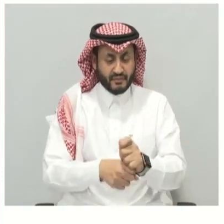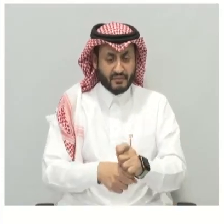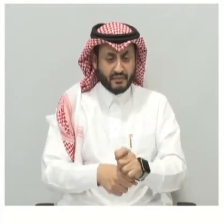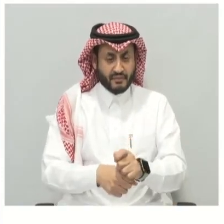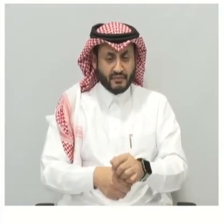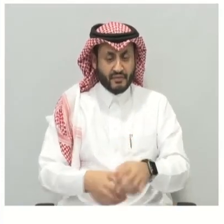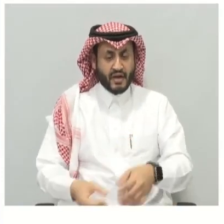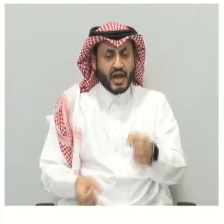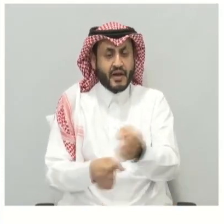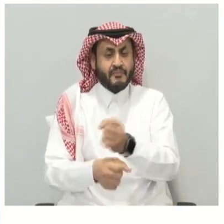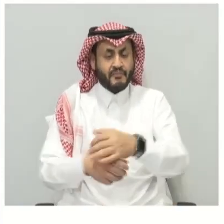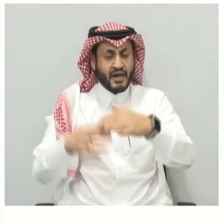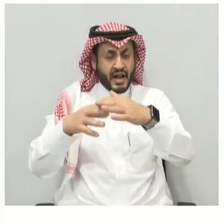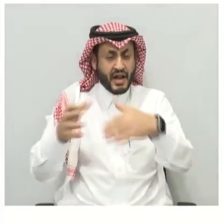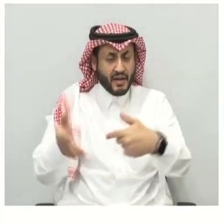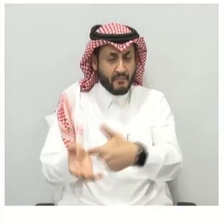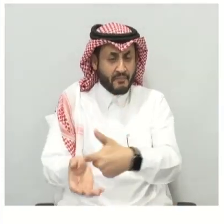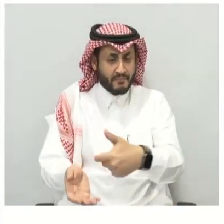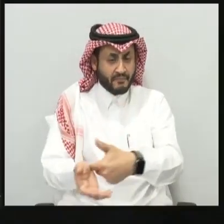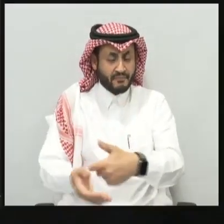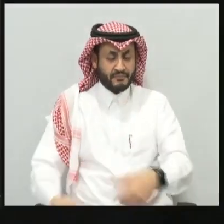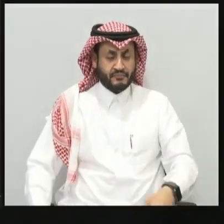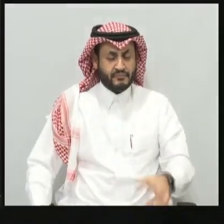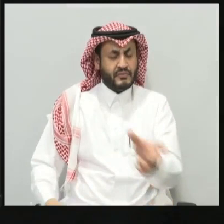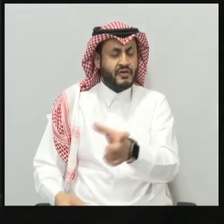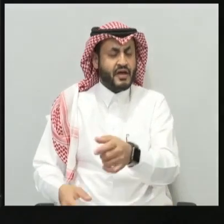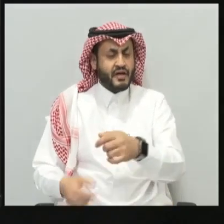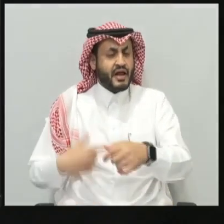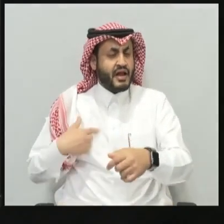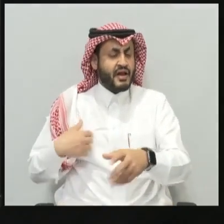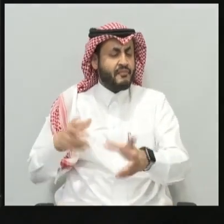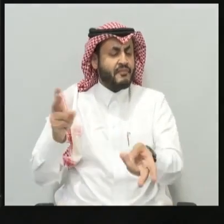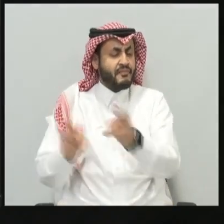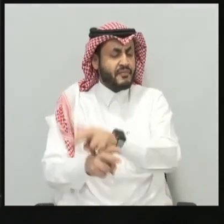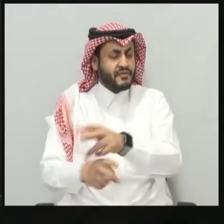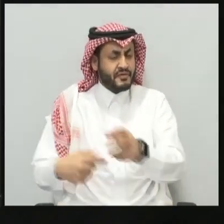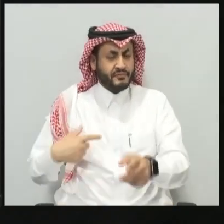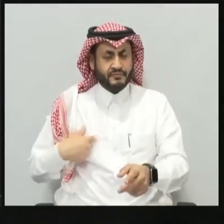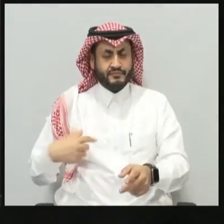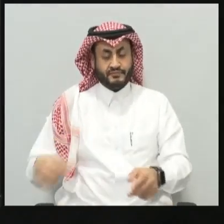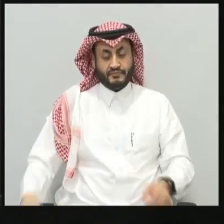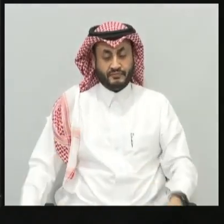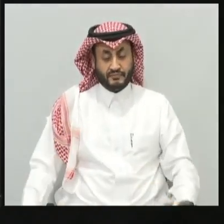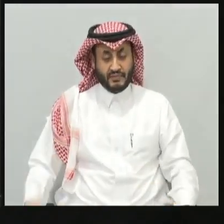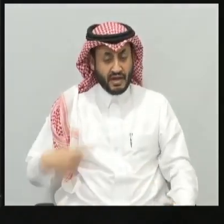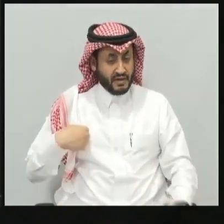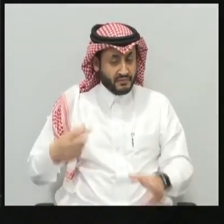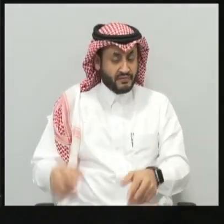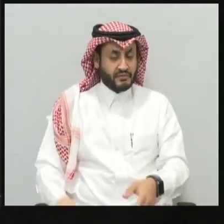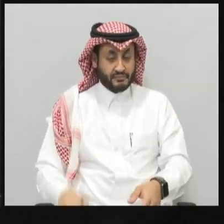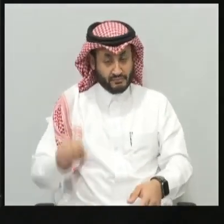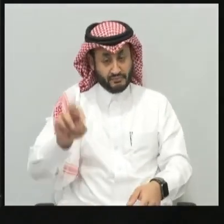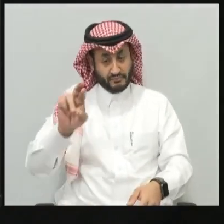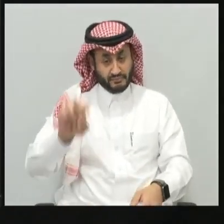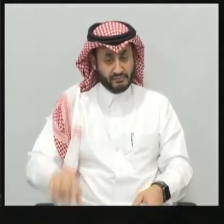Works in a hospital. So what kind of job that people who do this job works in a